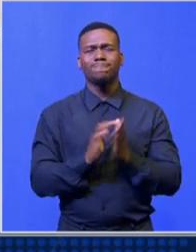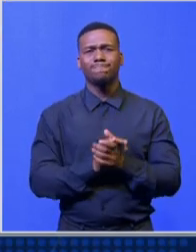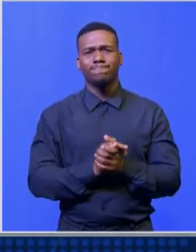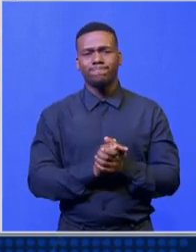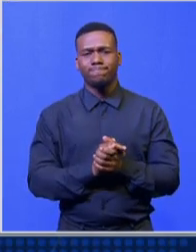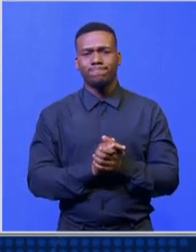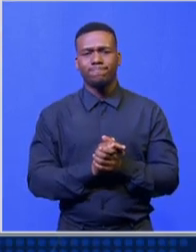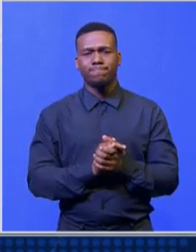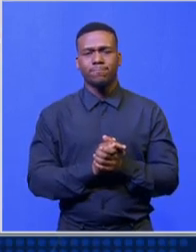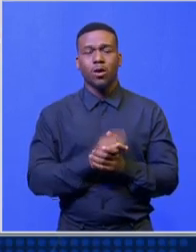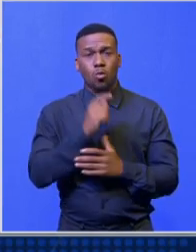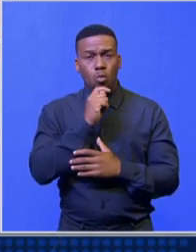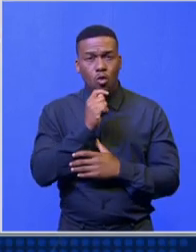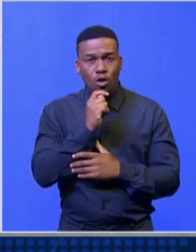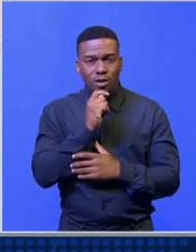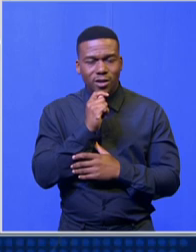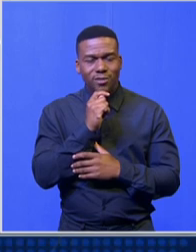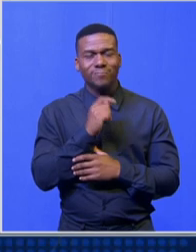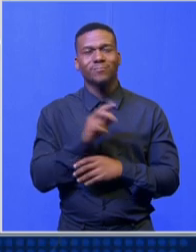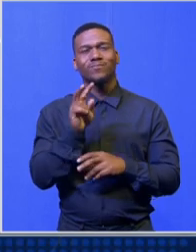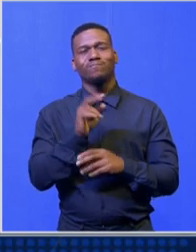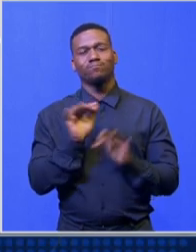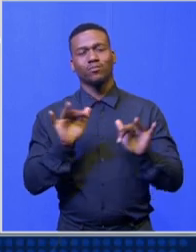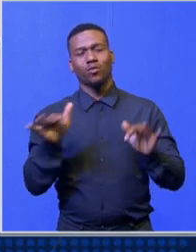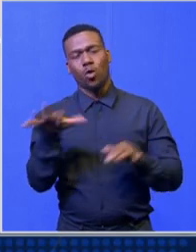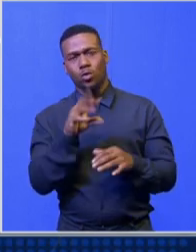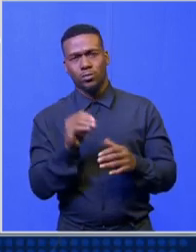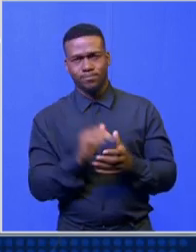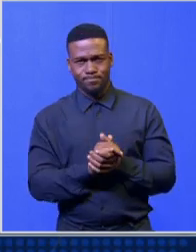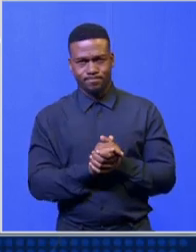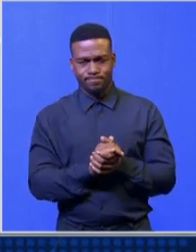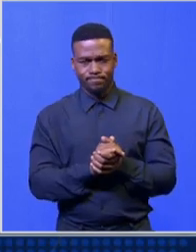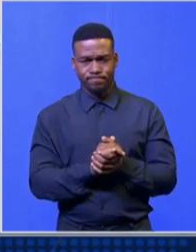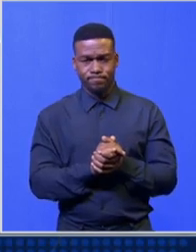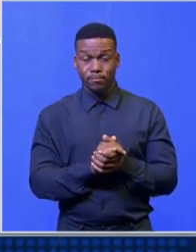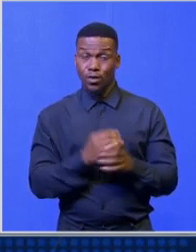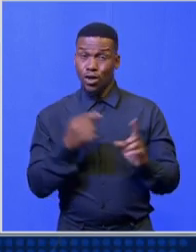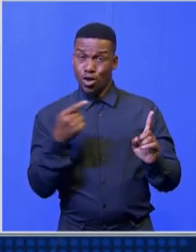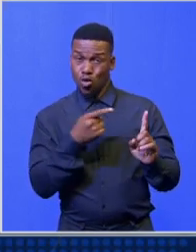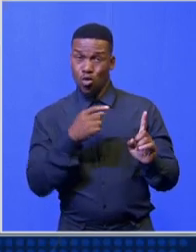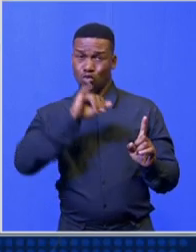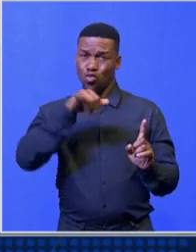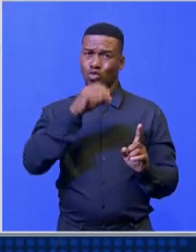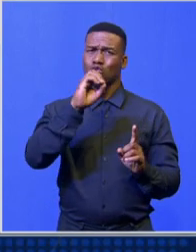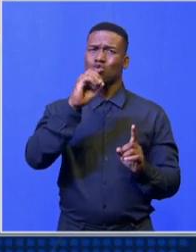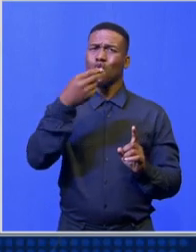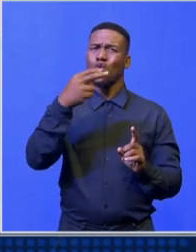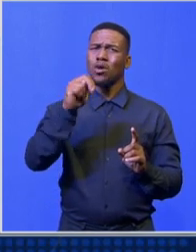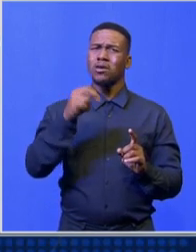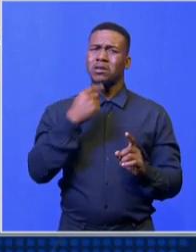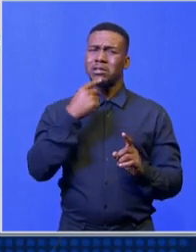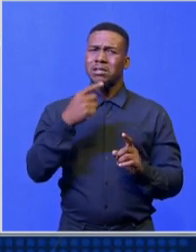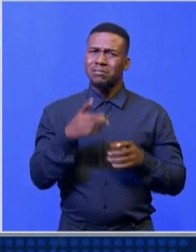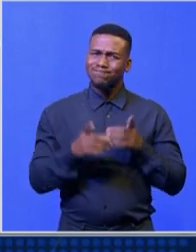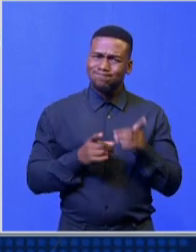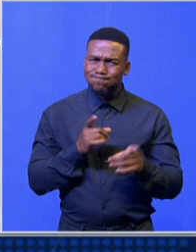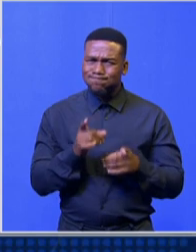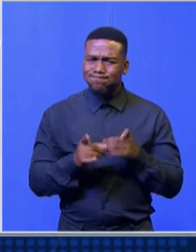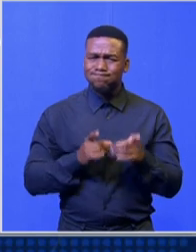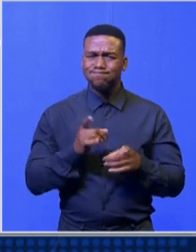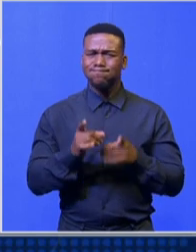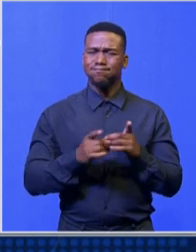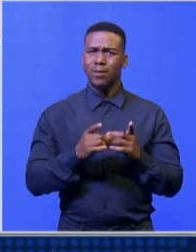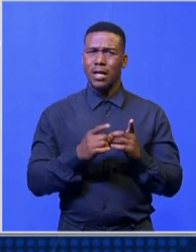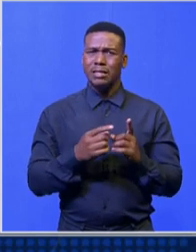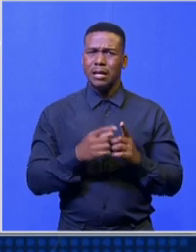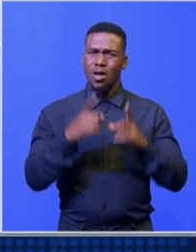Morning, Nadege. Morning to your viewers. Yeah, as John Steenhuisen has described it as the leadership that essentially describes their